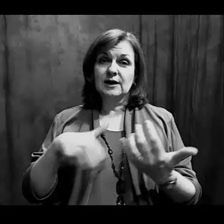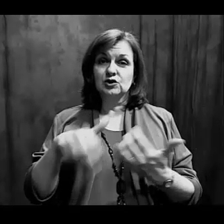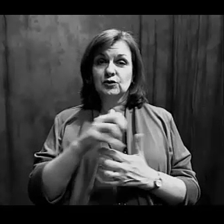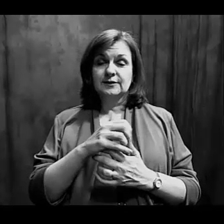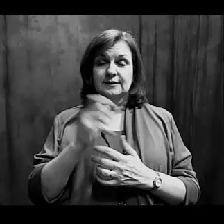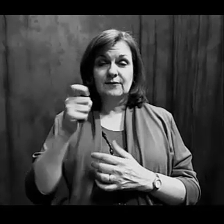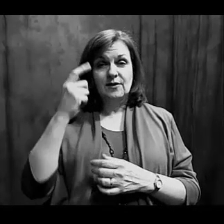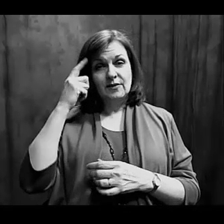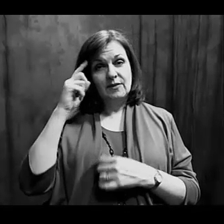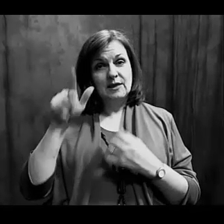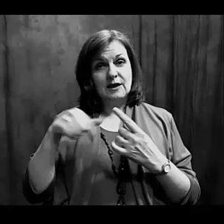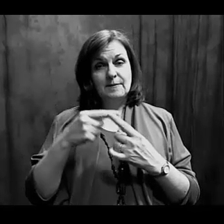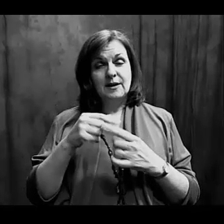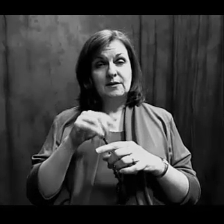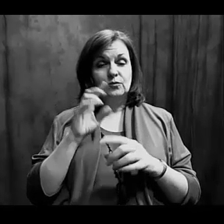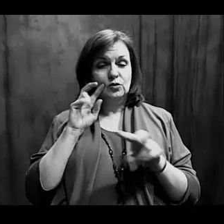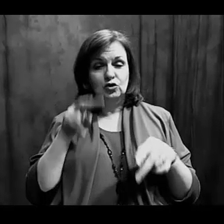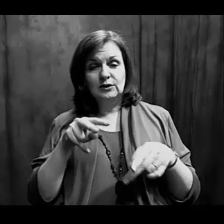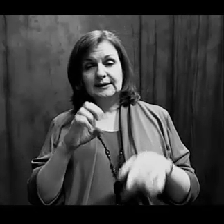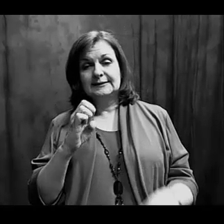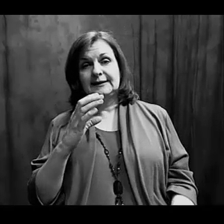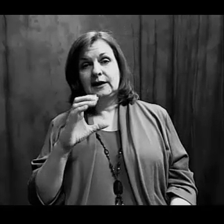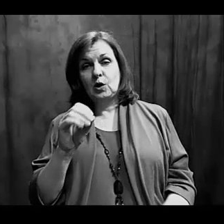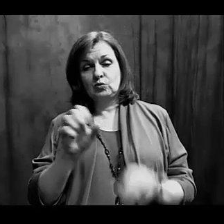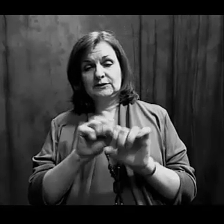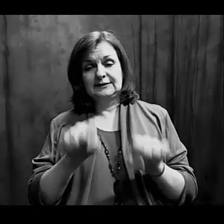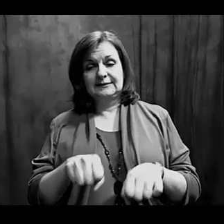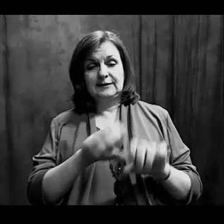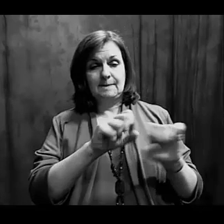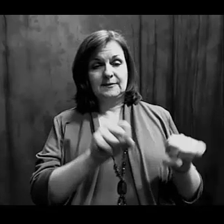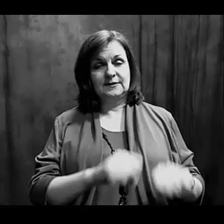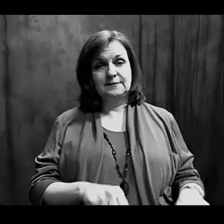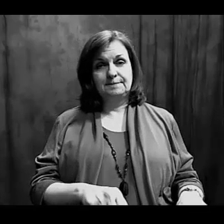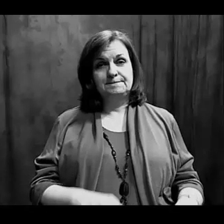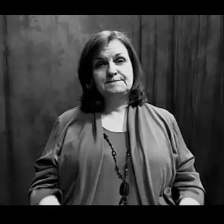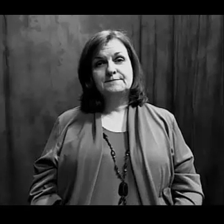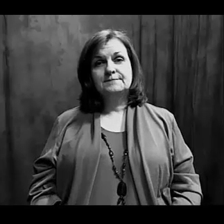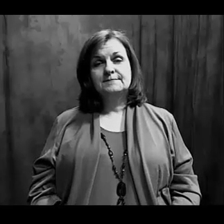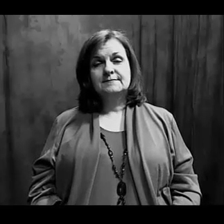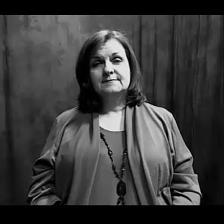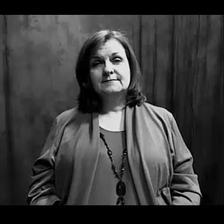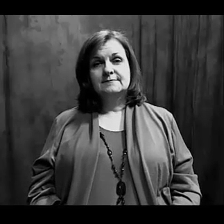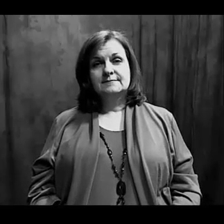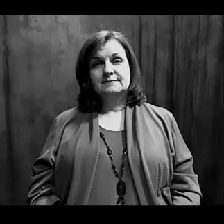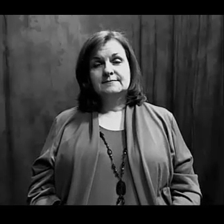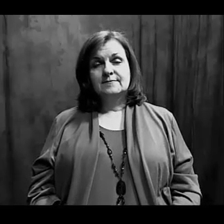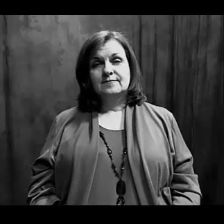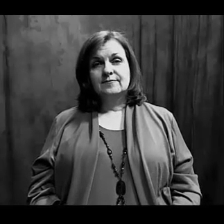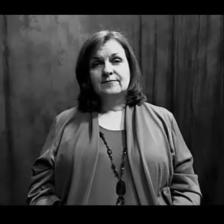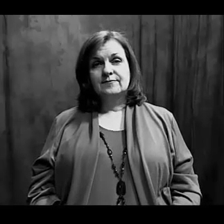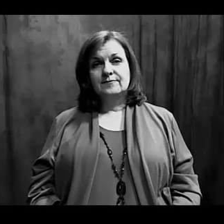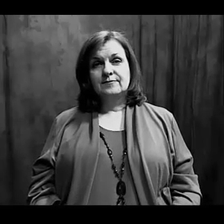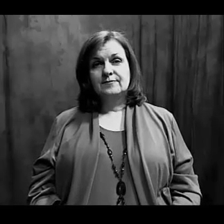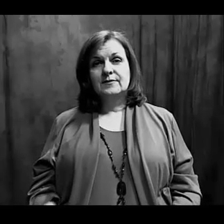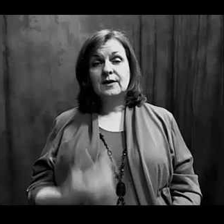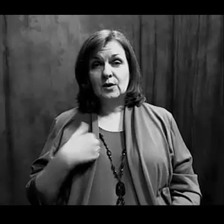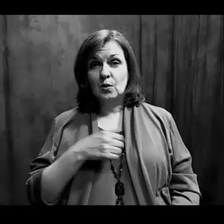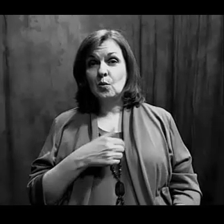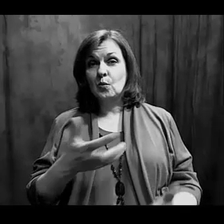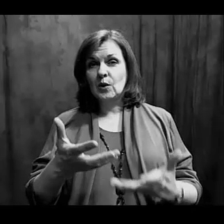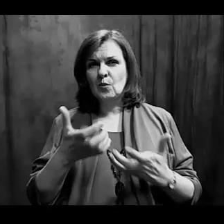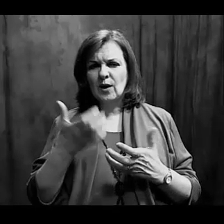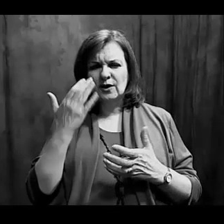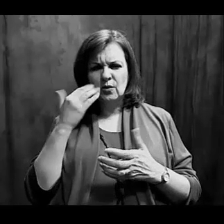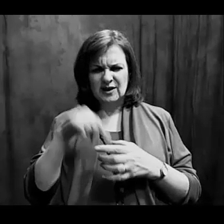of interactions we have to think about in ecological systems. So there are a couple of things that we focus